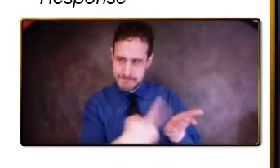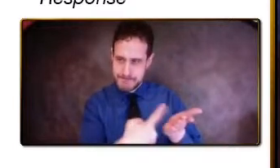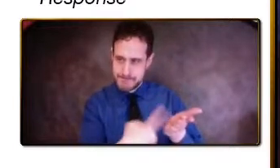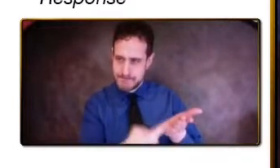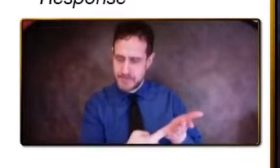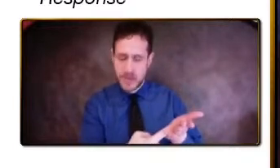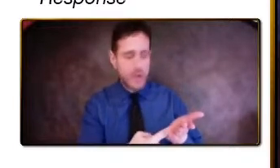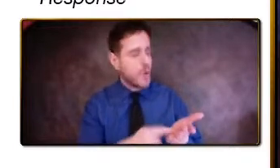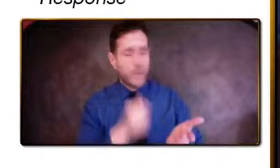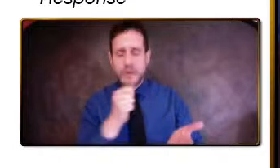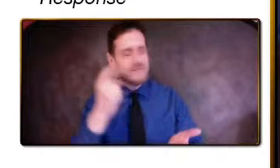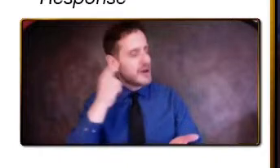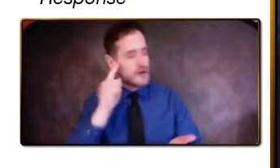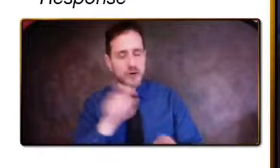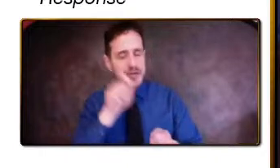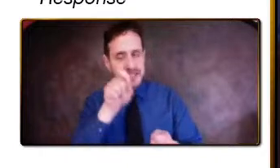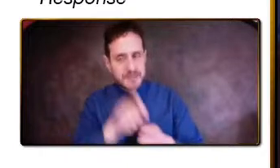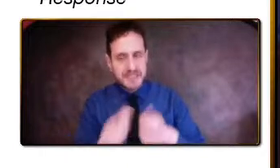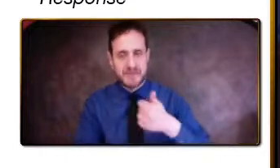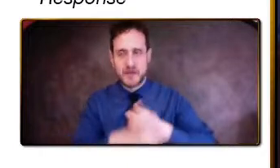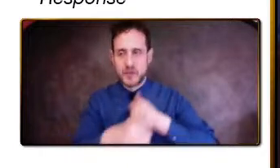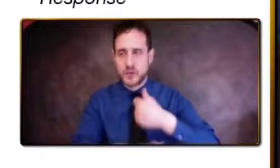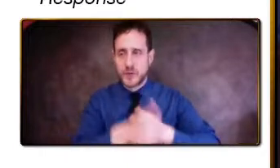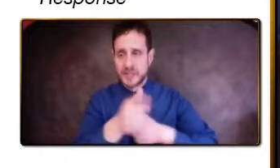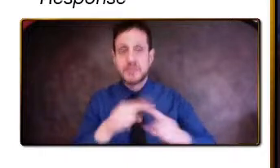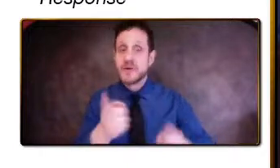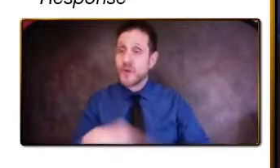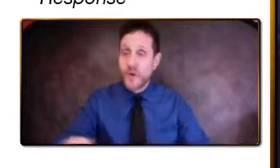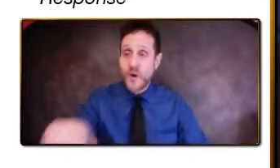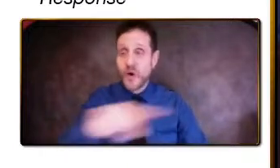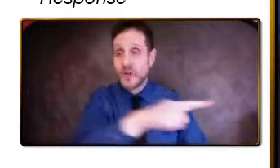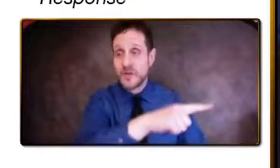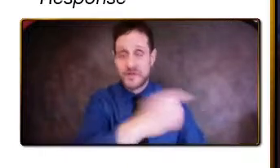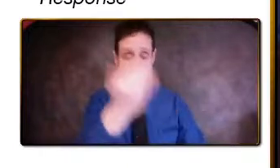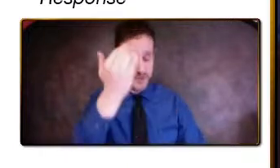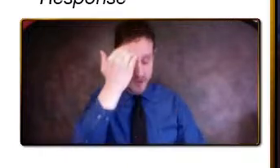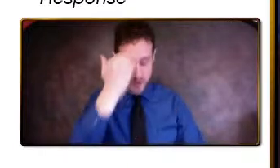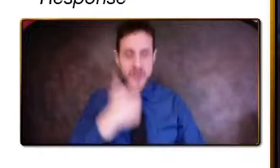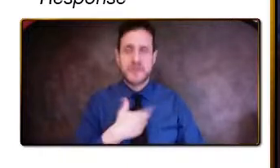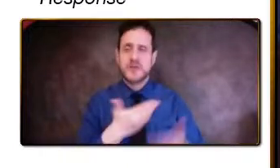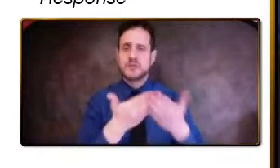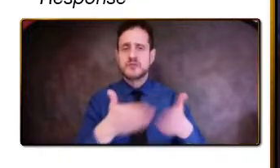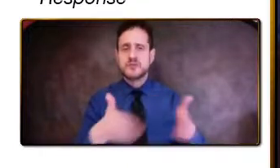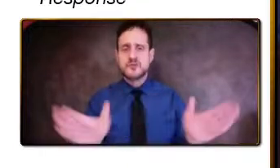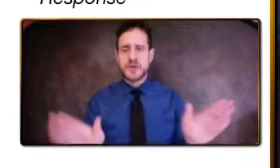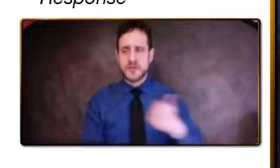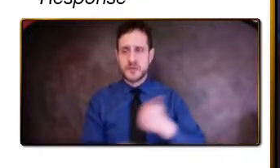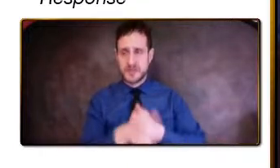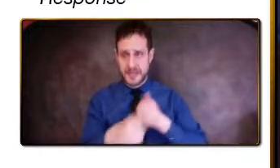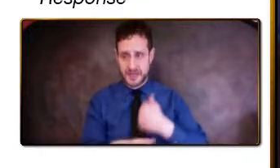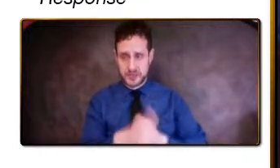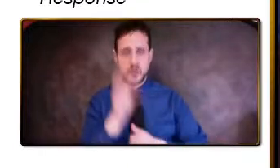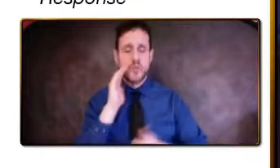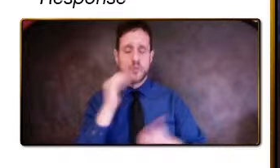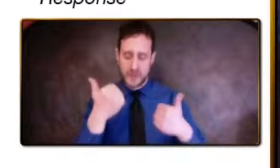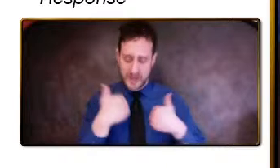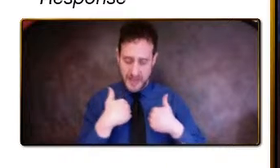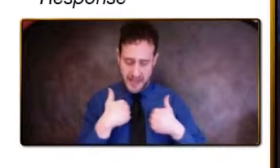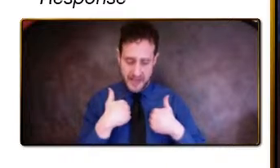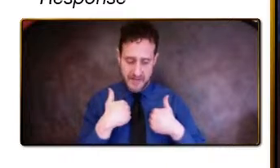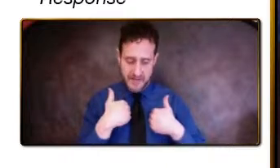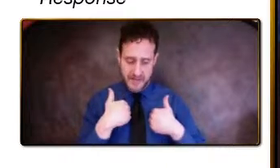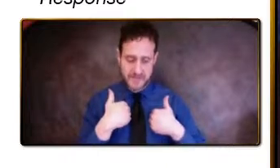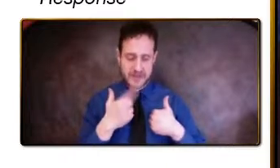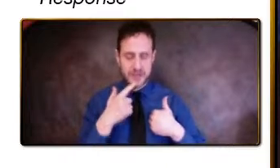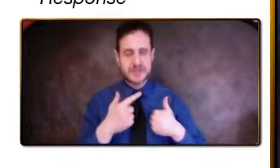threats, but as you all well know, I think at this point, there is a general threat that that there will be, there are flyers that have been